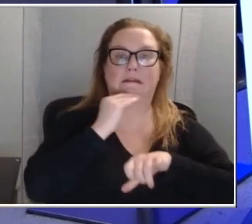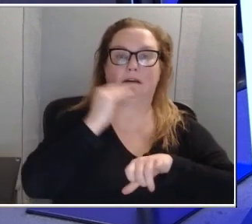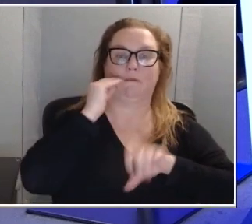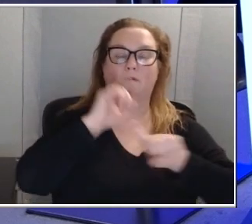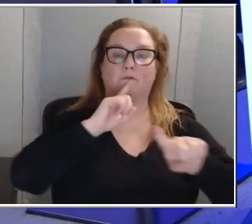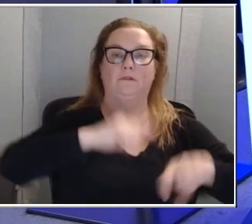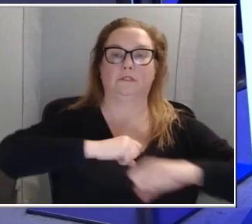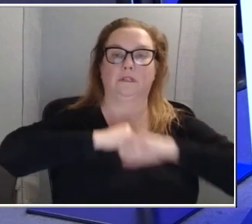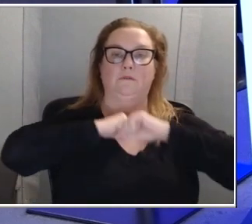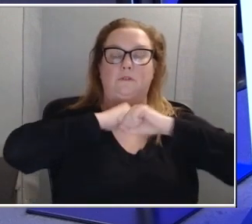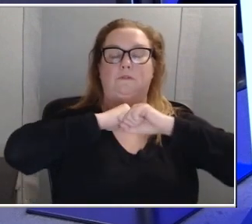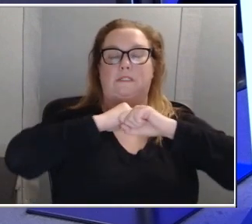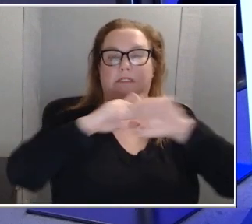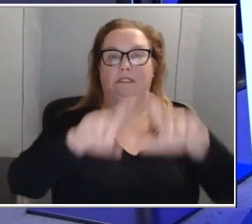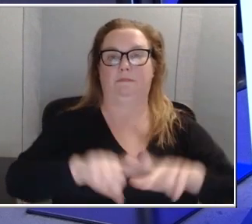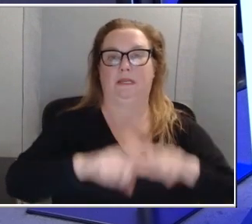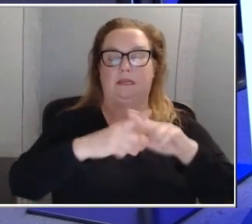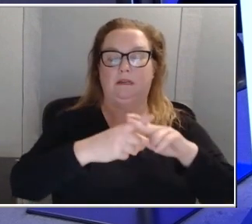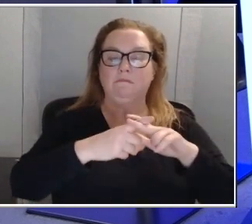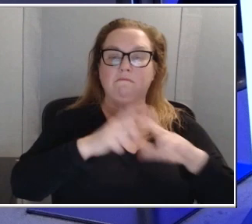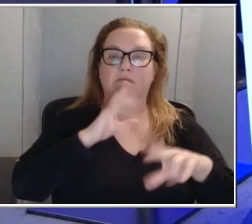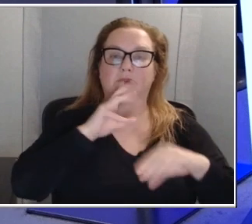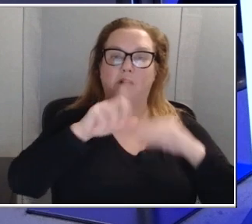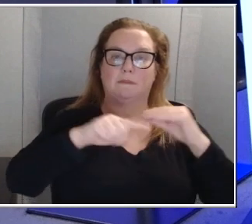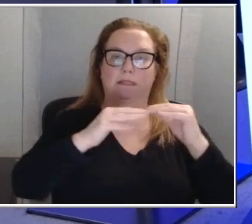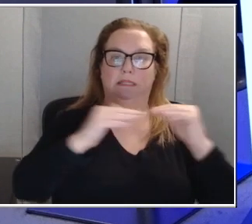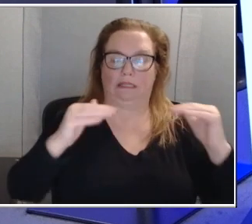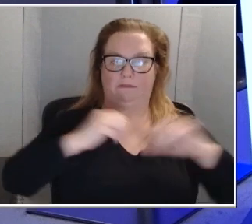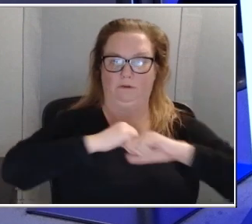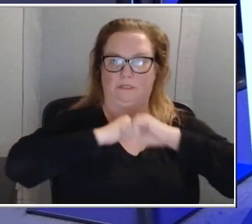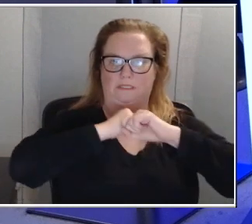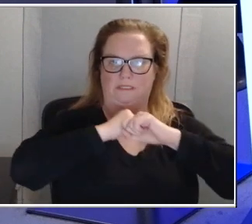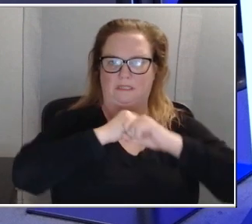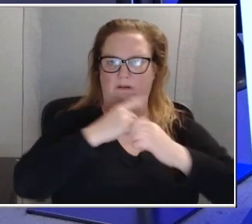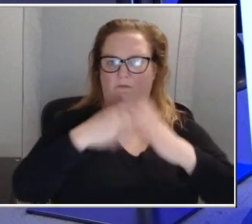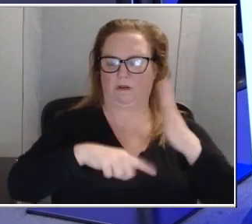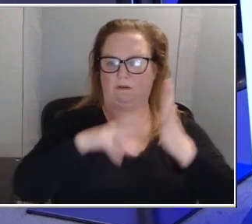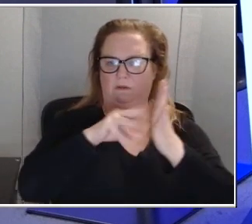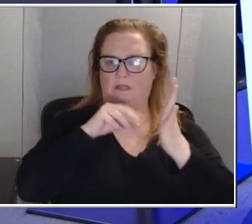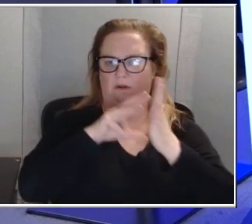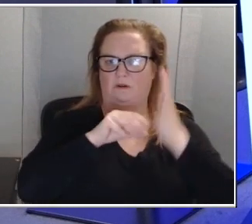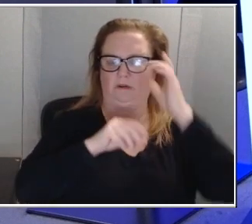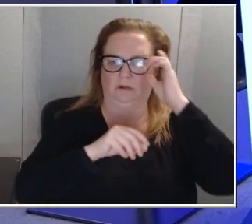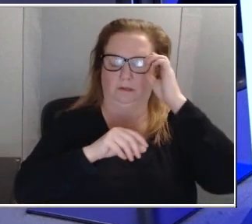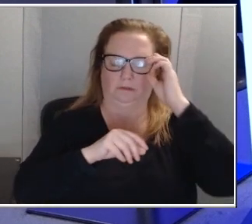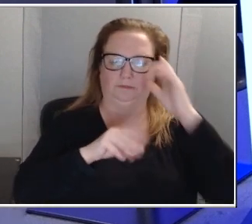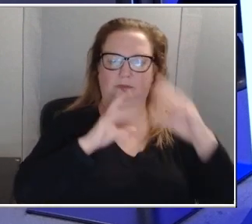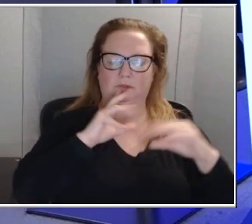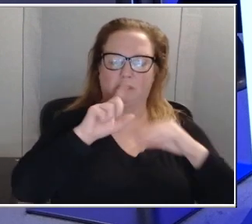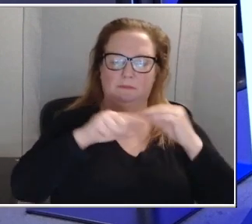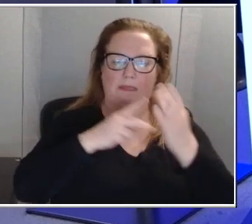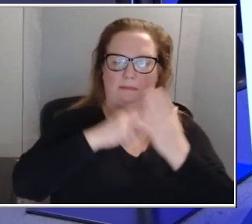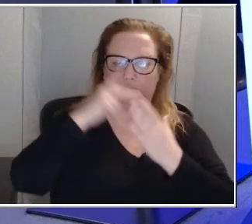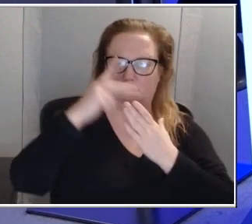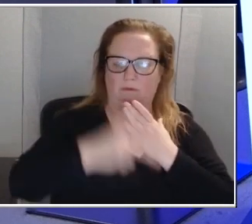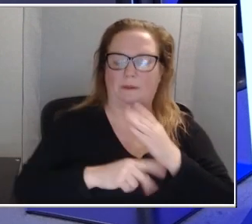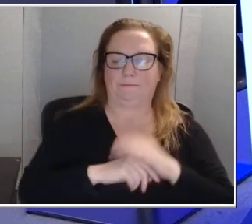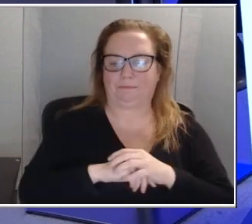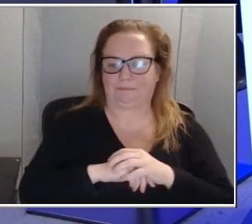at the beginning. Talk to us about the level of resistance, and also what did we learn? We were talking a little bit about that beginning of the program.